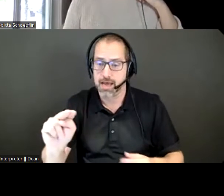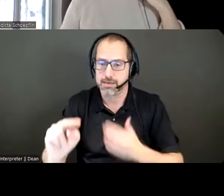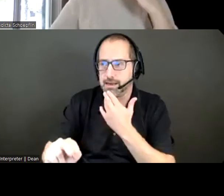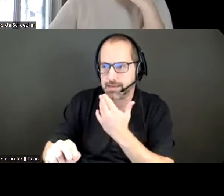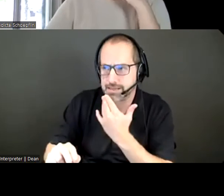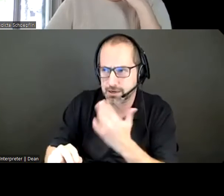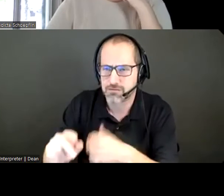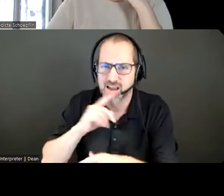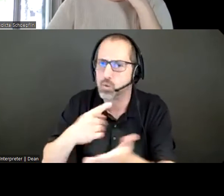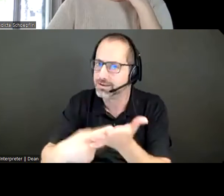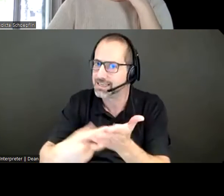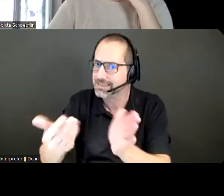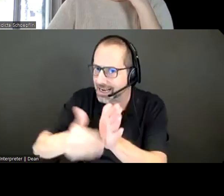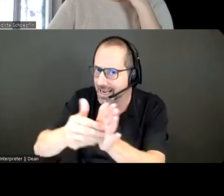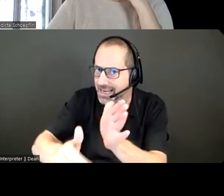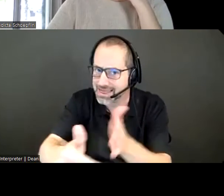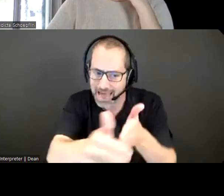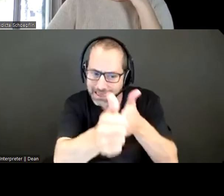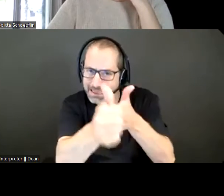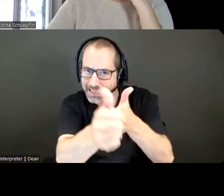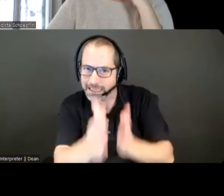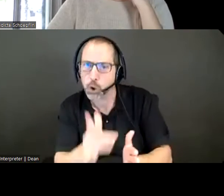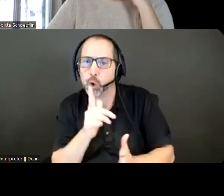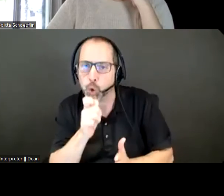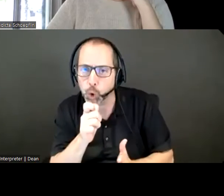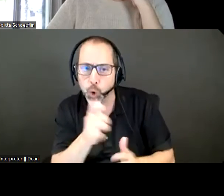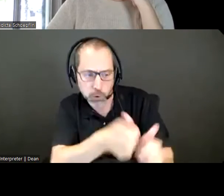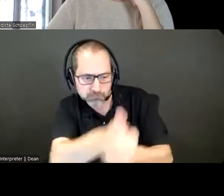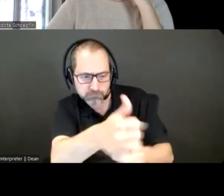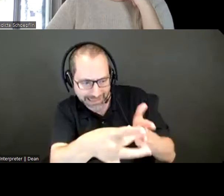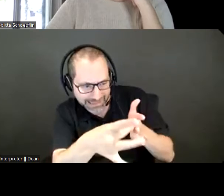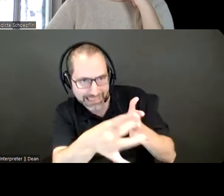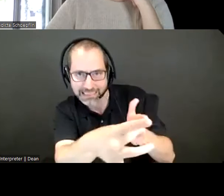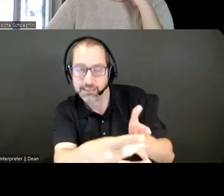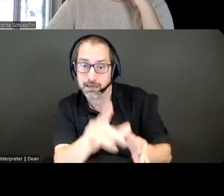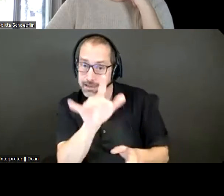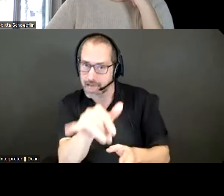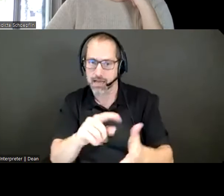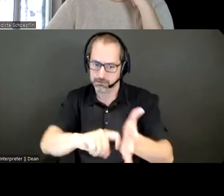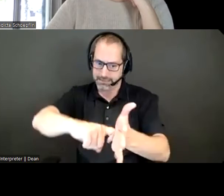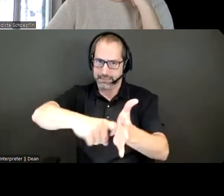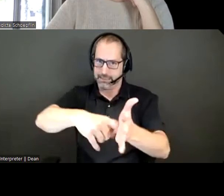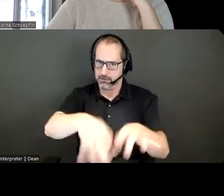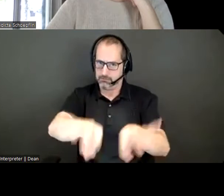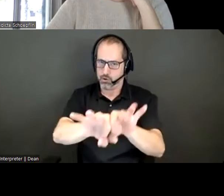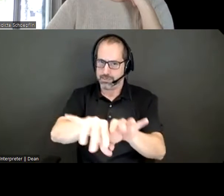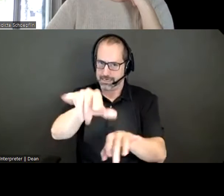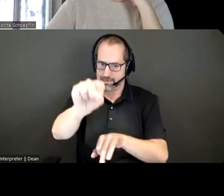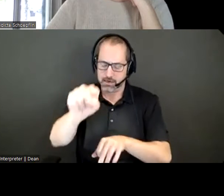and I think that is really key and important. And so I was just wondering